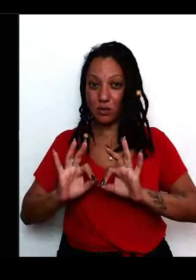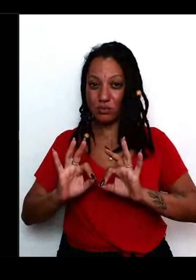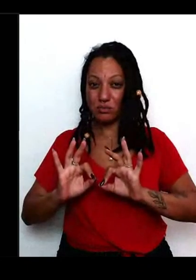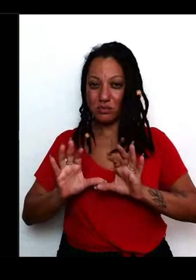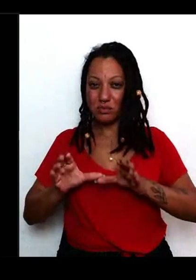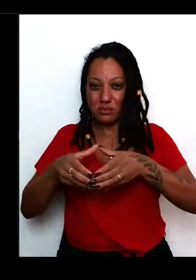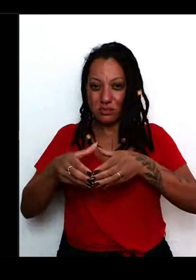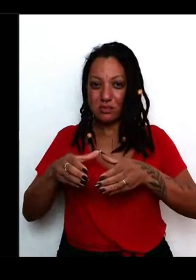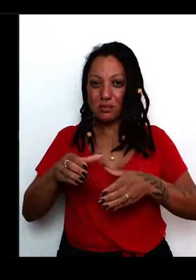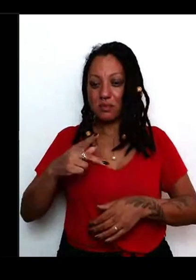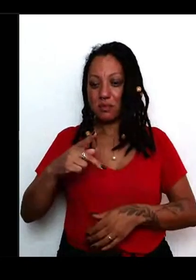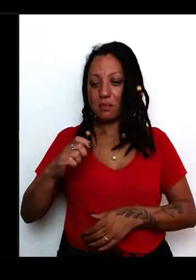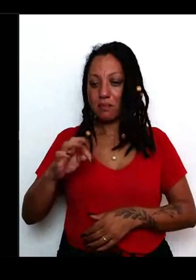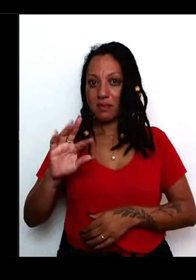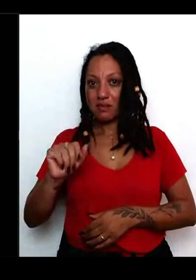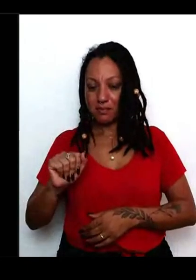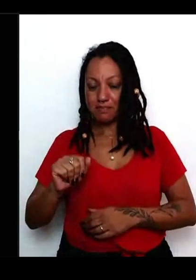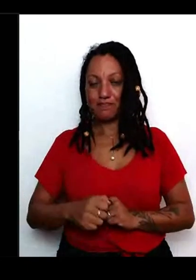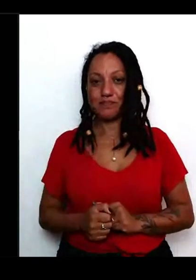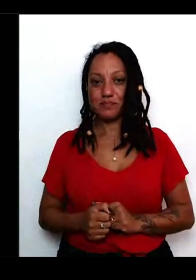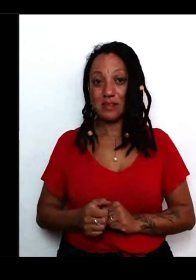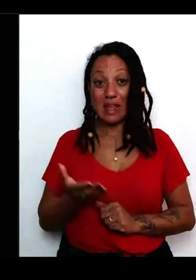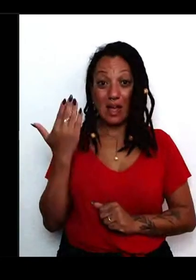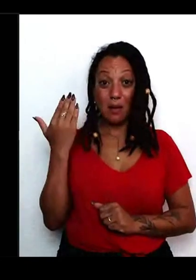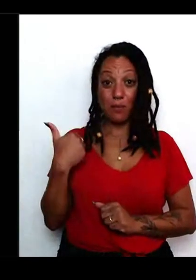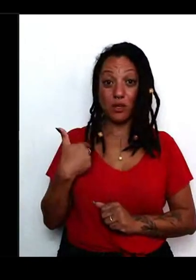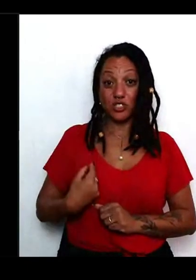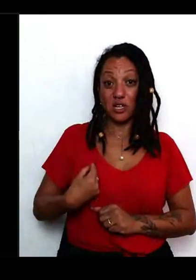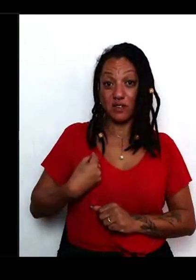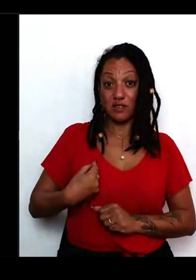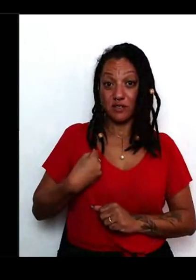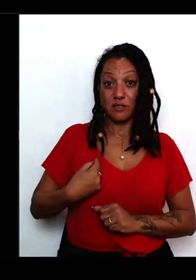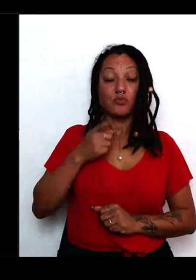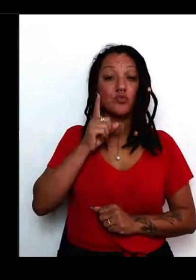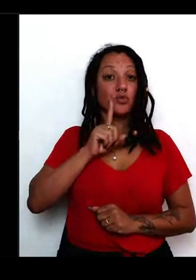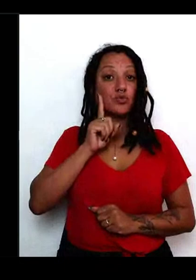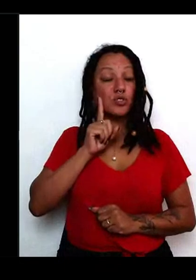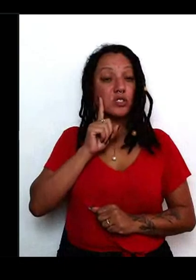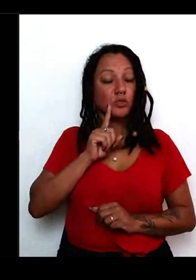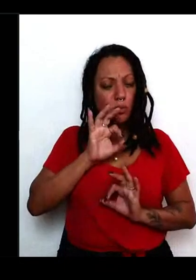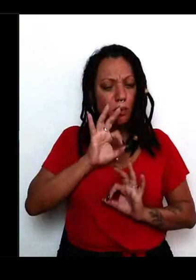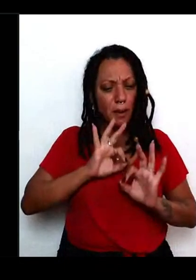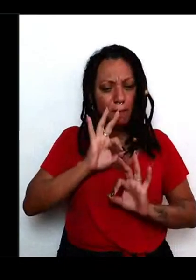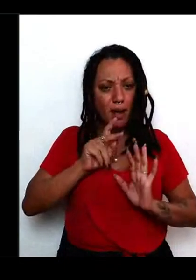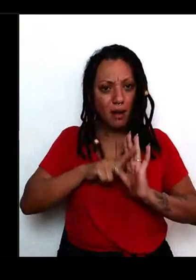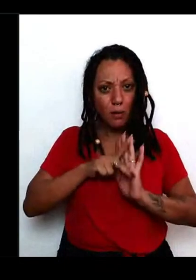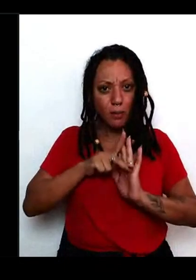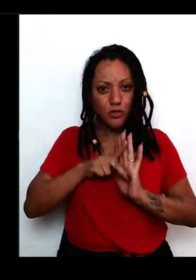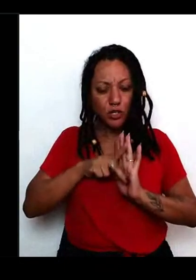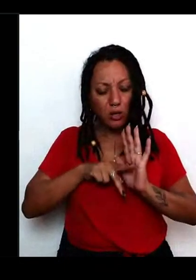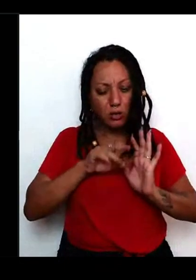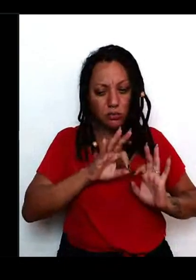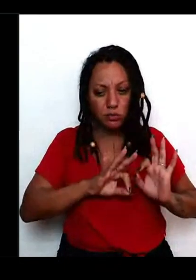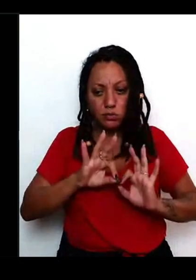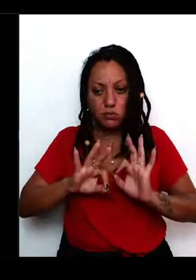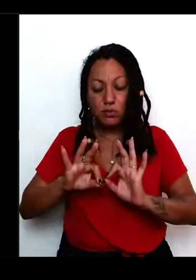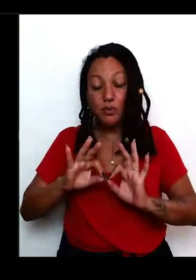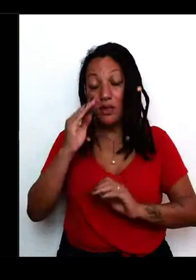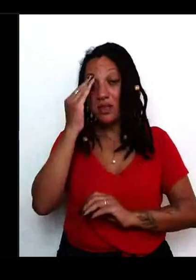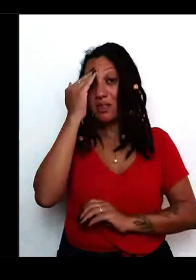this project it became very apparent that if for those of you who've been there